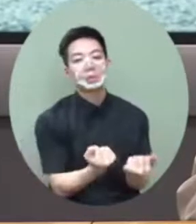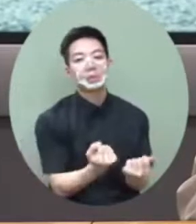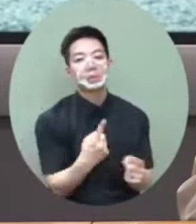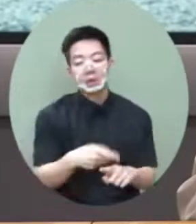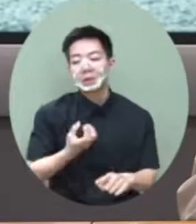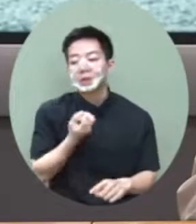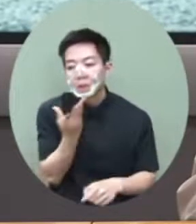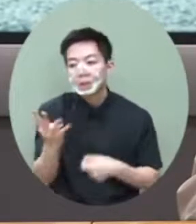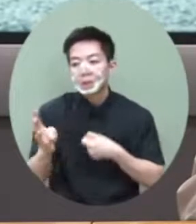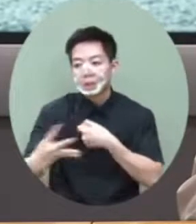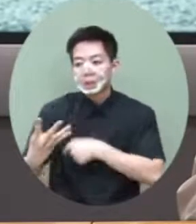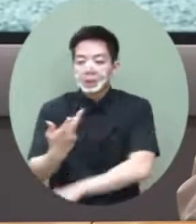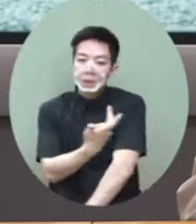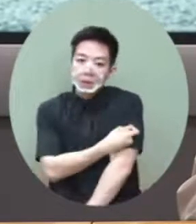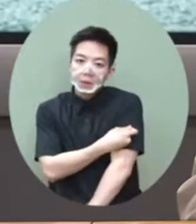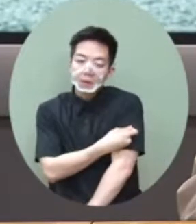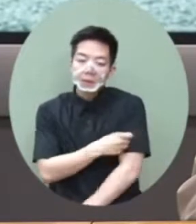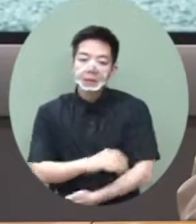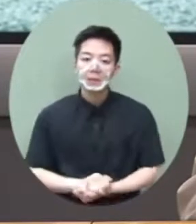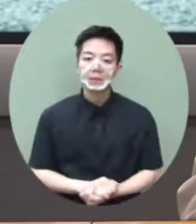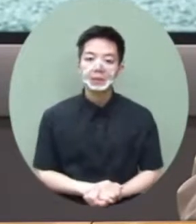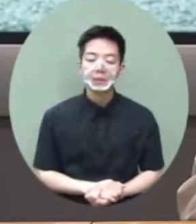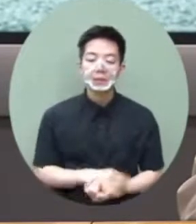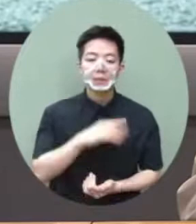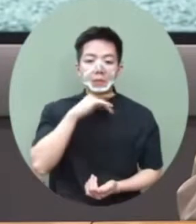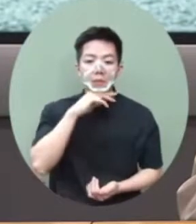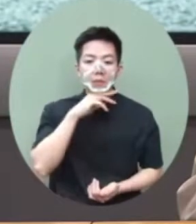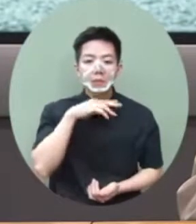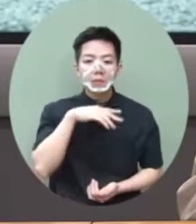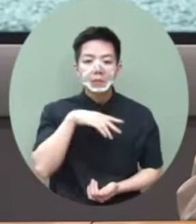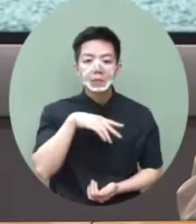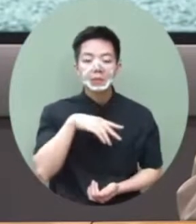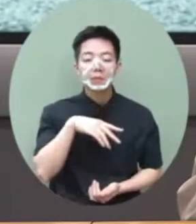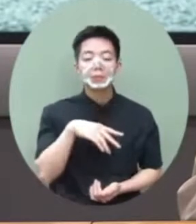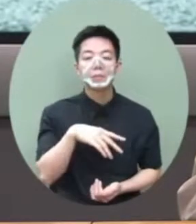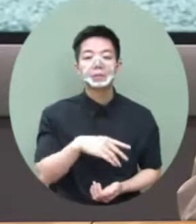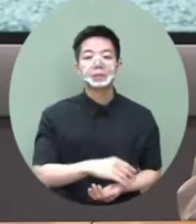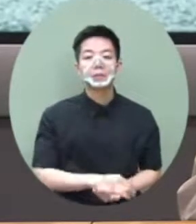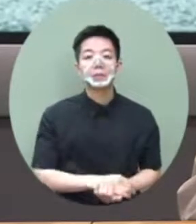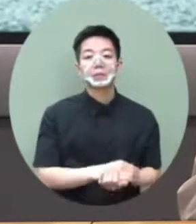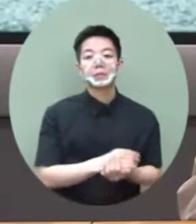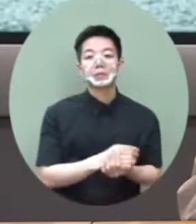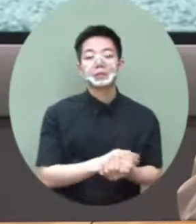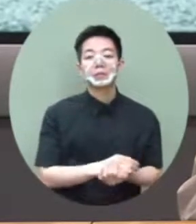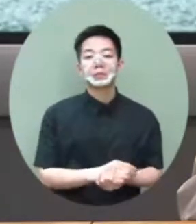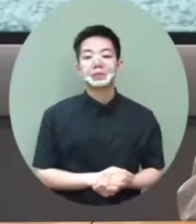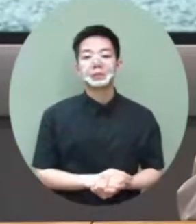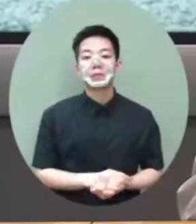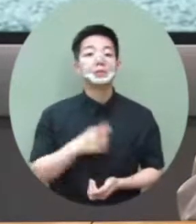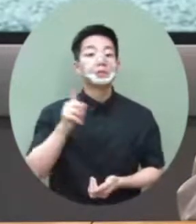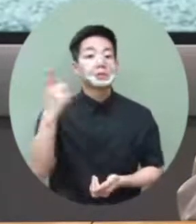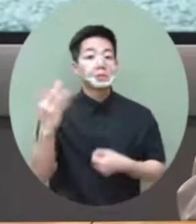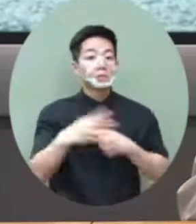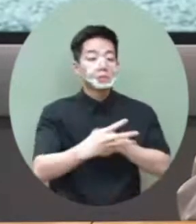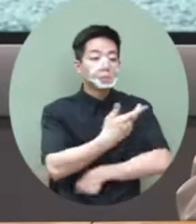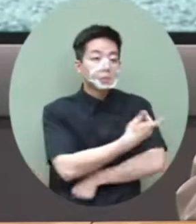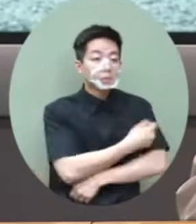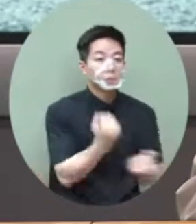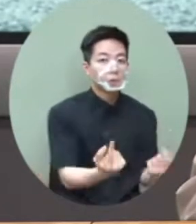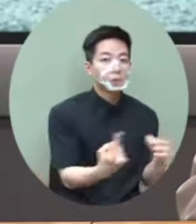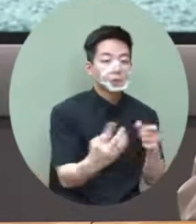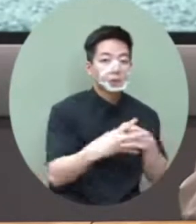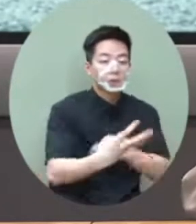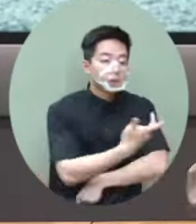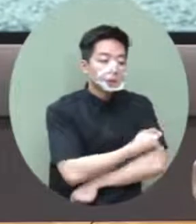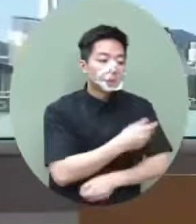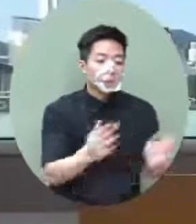have the same effect on them, so they may need another booster jab. Now, the scientific committee